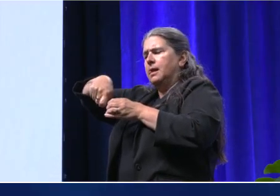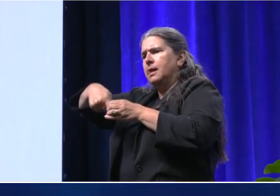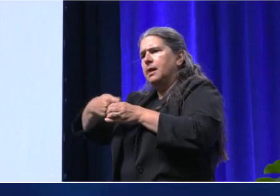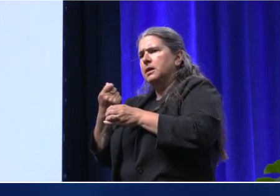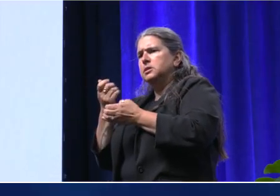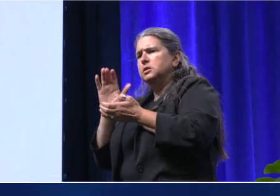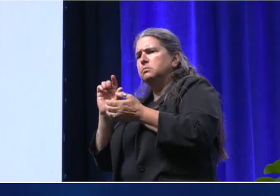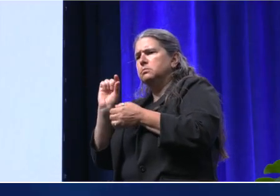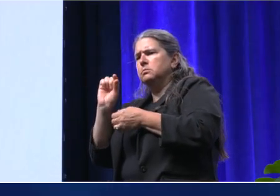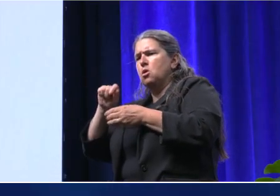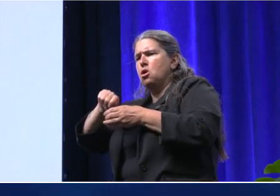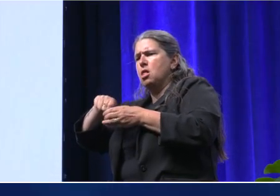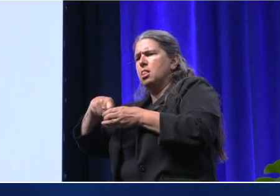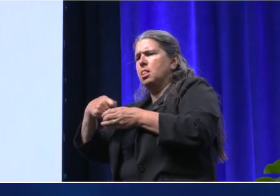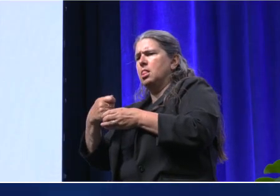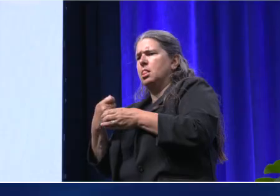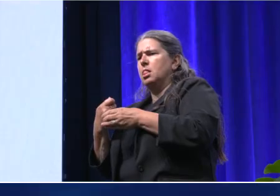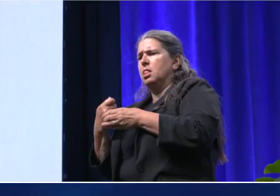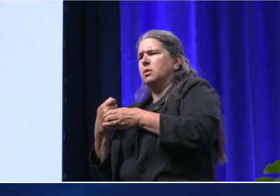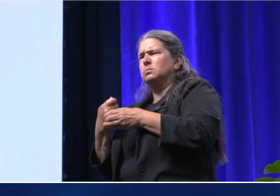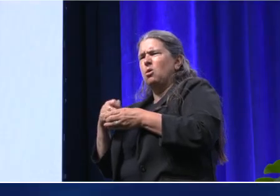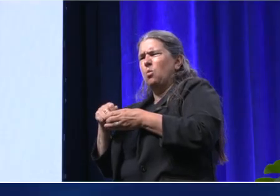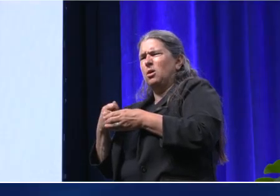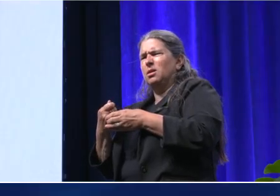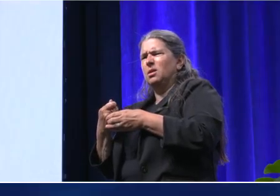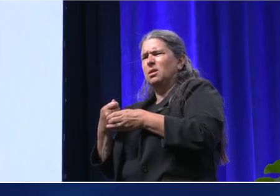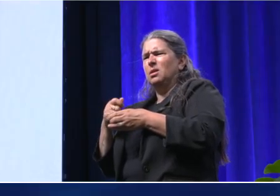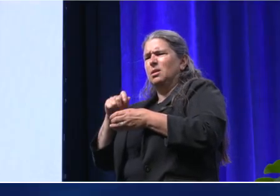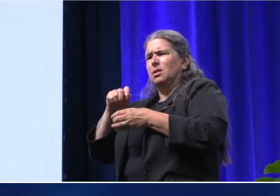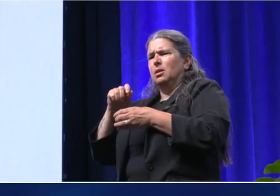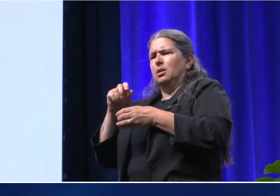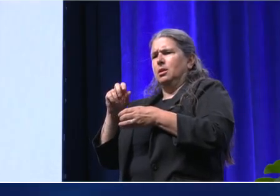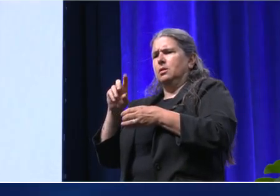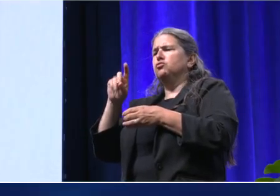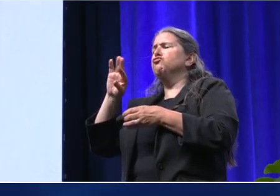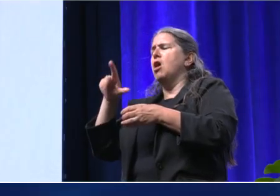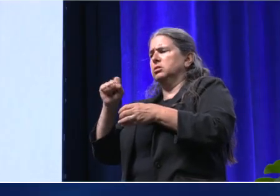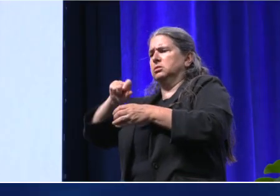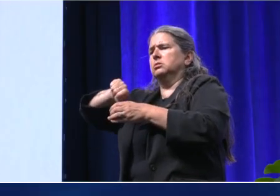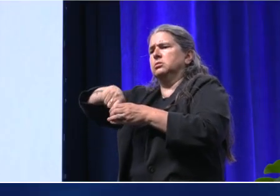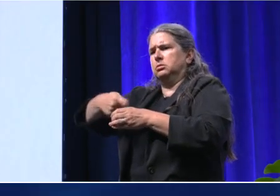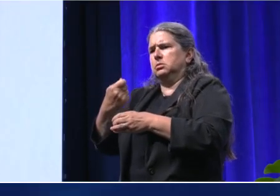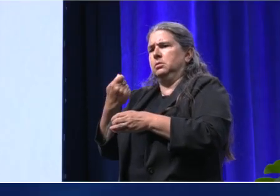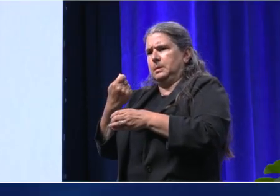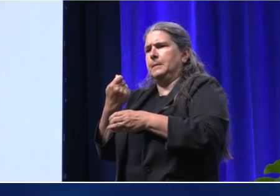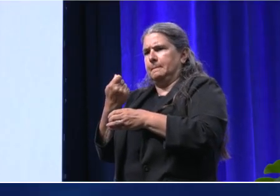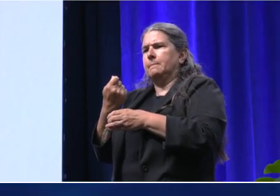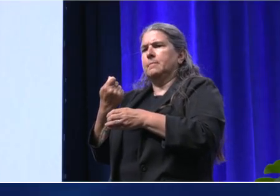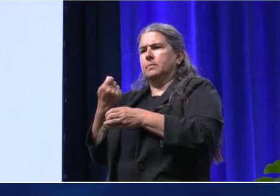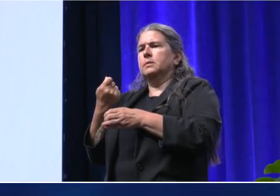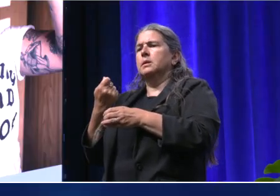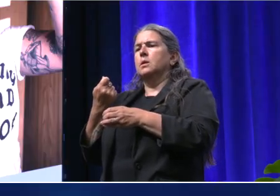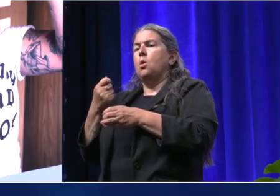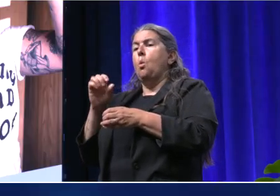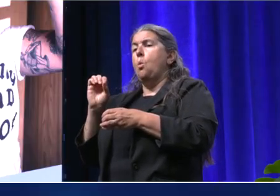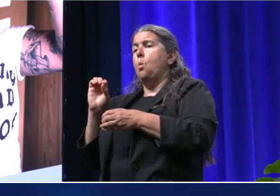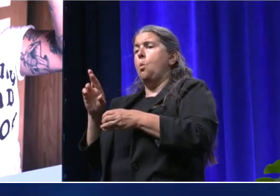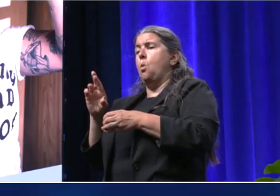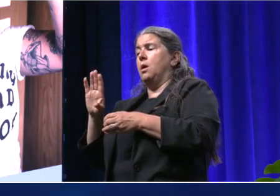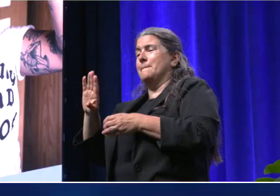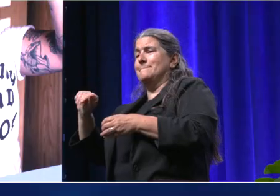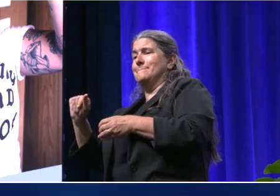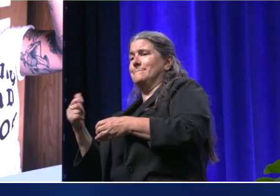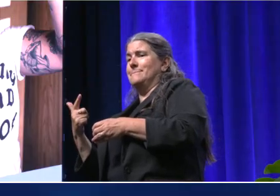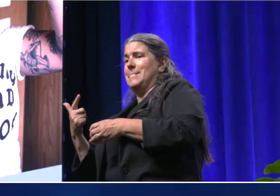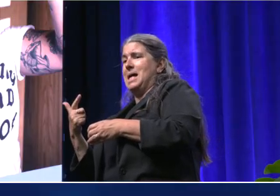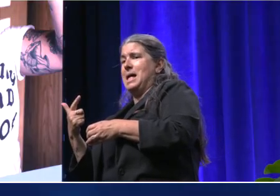or even the empty bag, a swab of an empty bag, a piece of a pill, or a used cotton. Pretty easy.